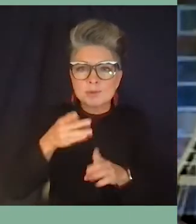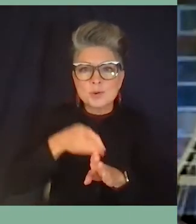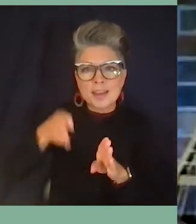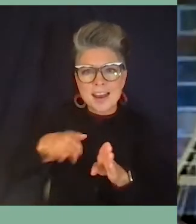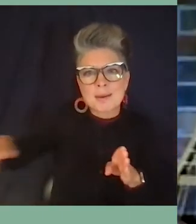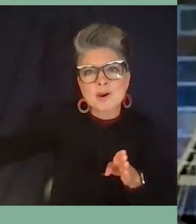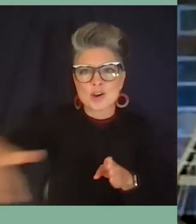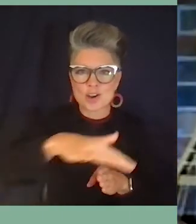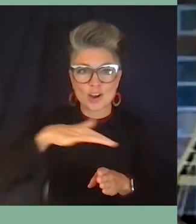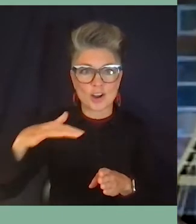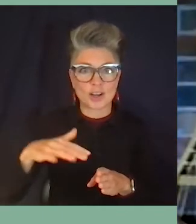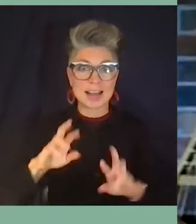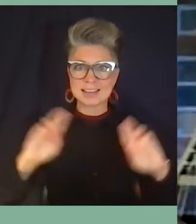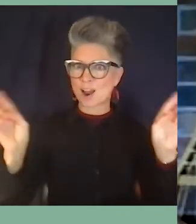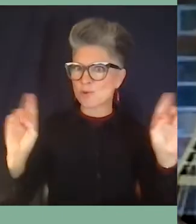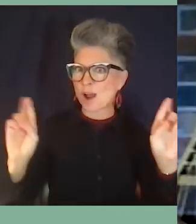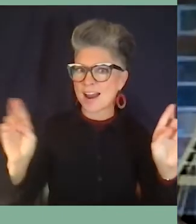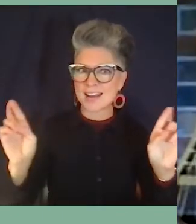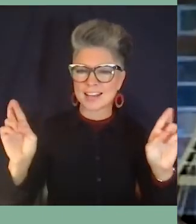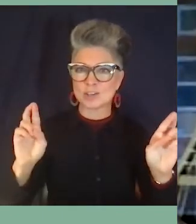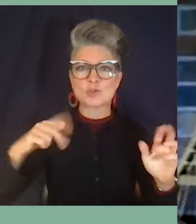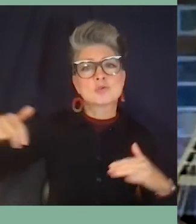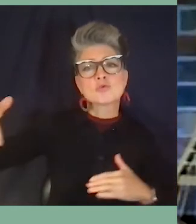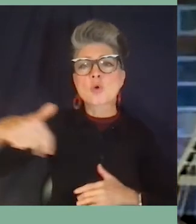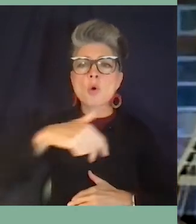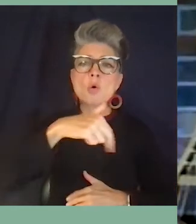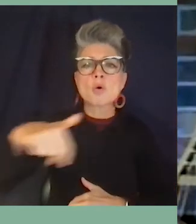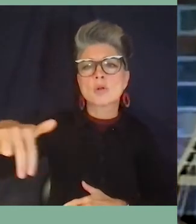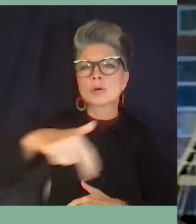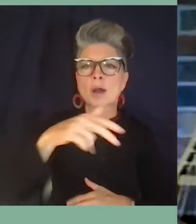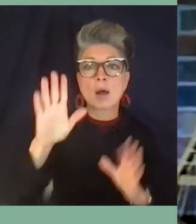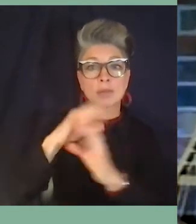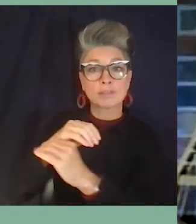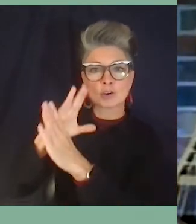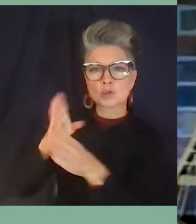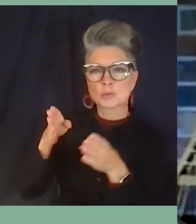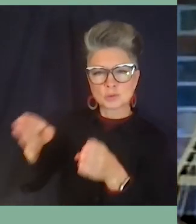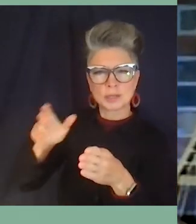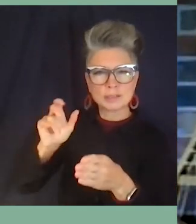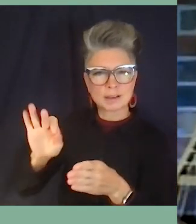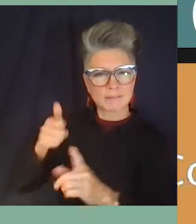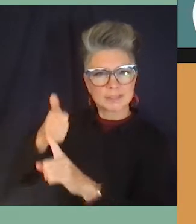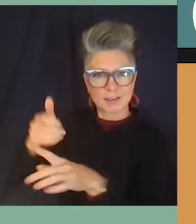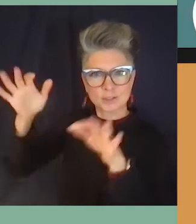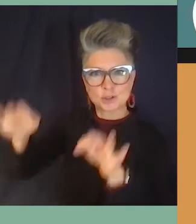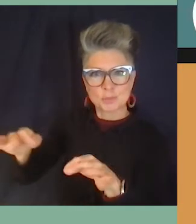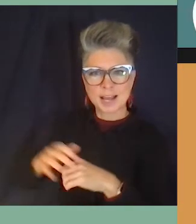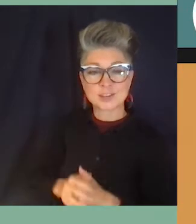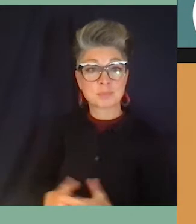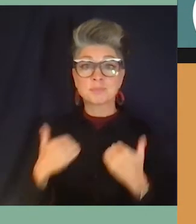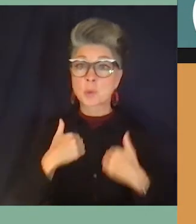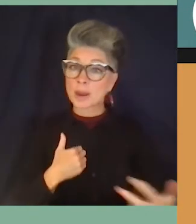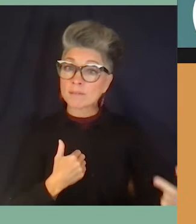Welcome to the neighborhood. Get ready to stroll around the virtual streets of self-determination. We